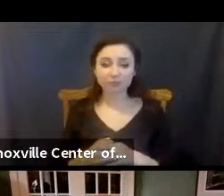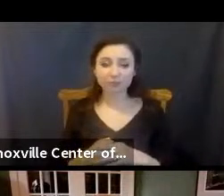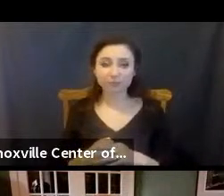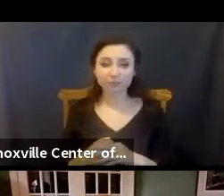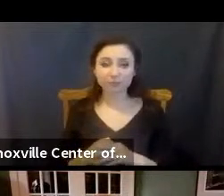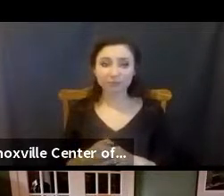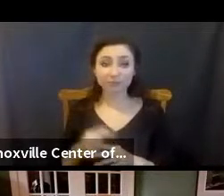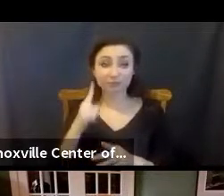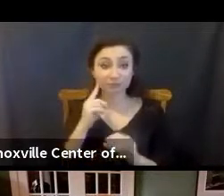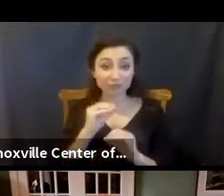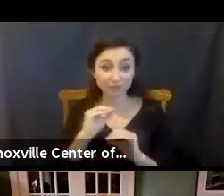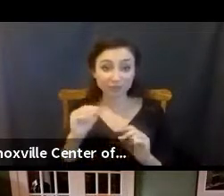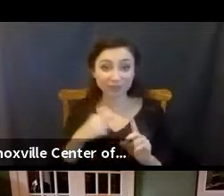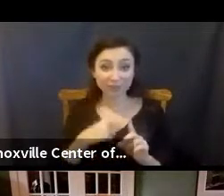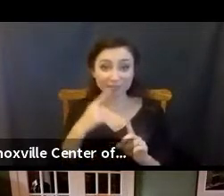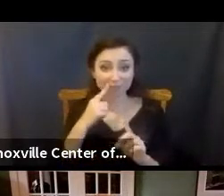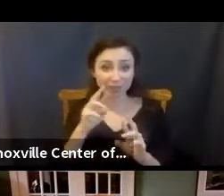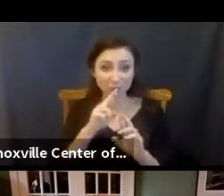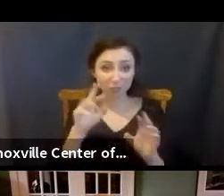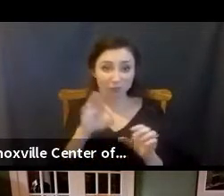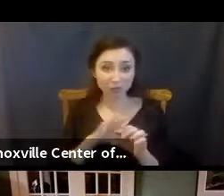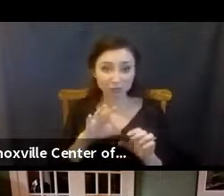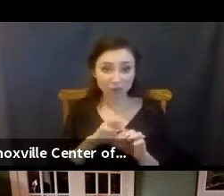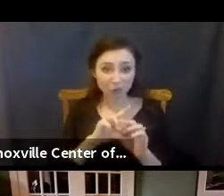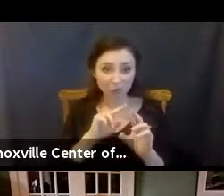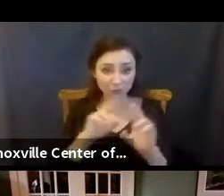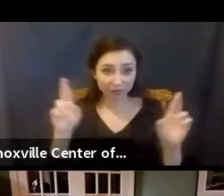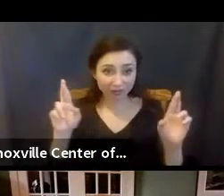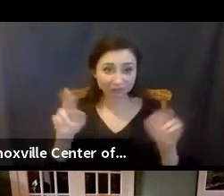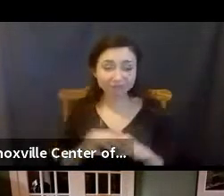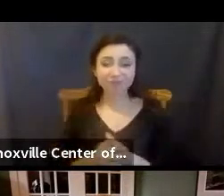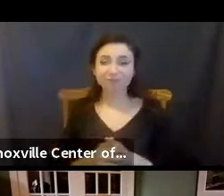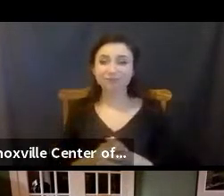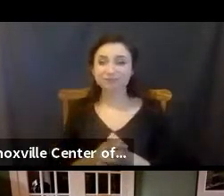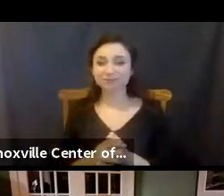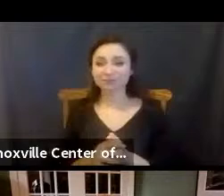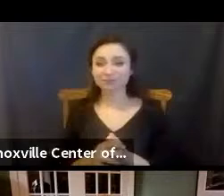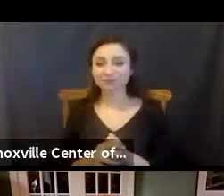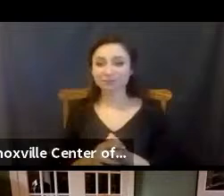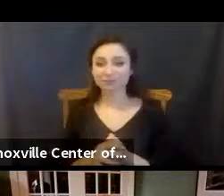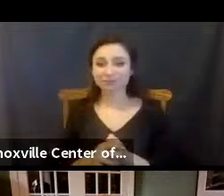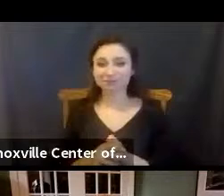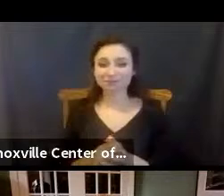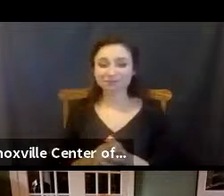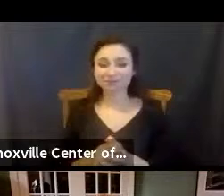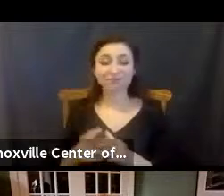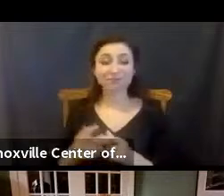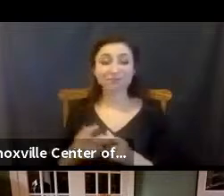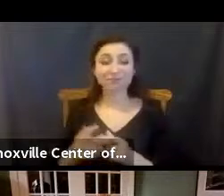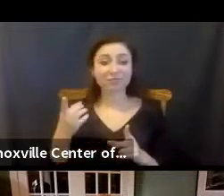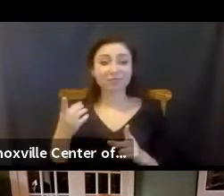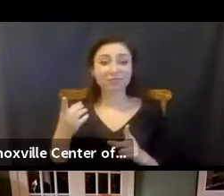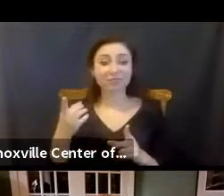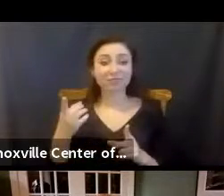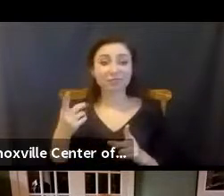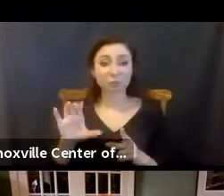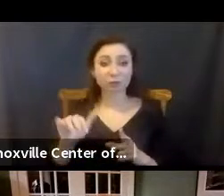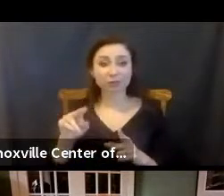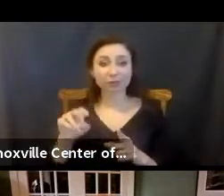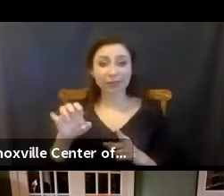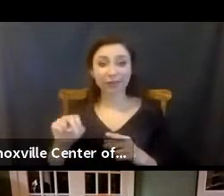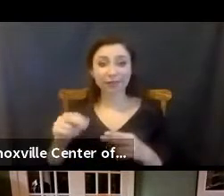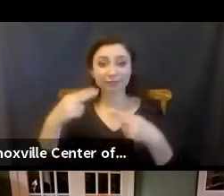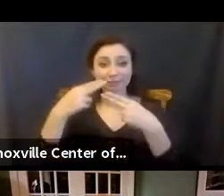Hearing none, since we're ready to vote, are we ready to vote? So Dr. Buchanan, if you will call